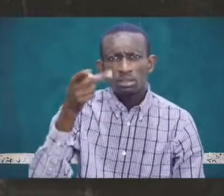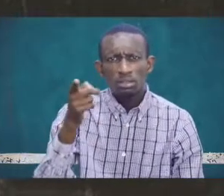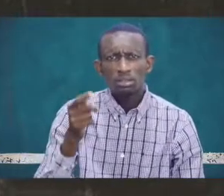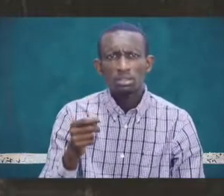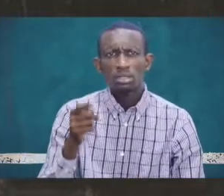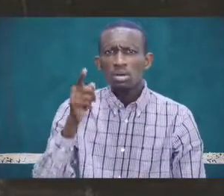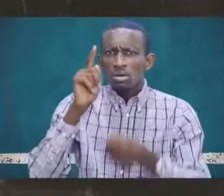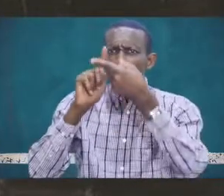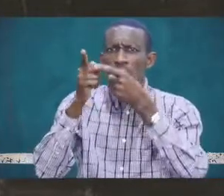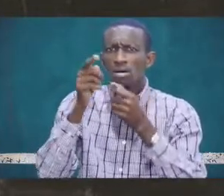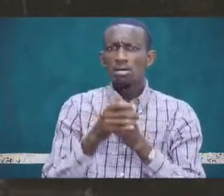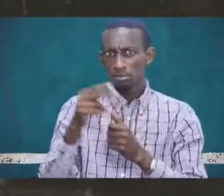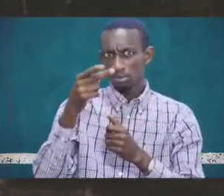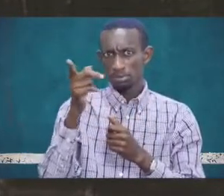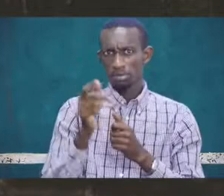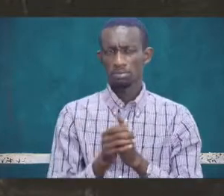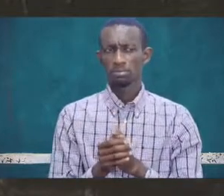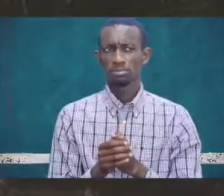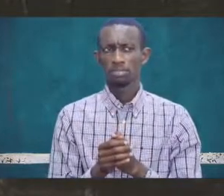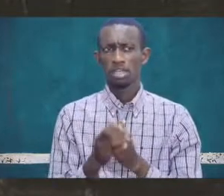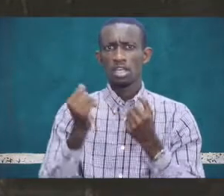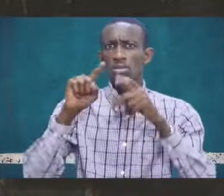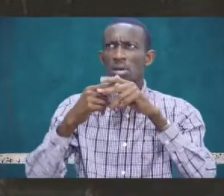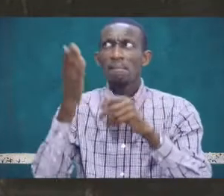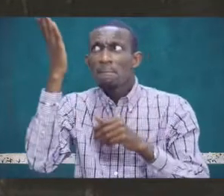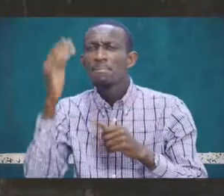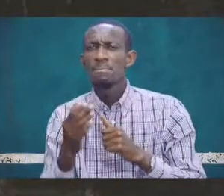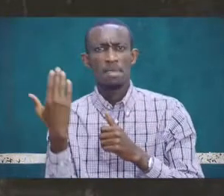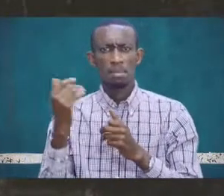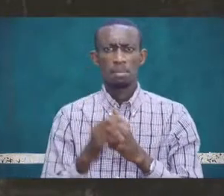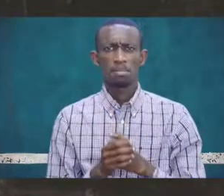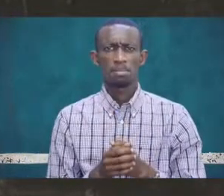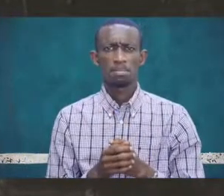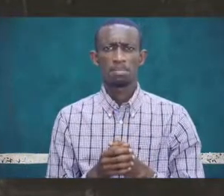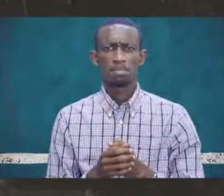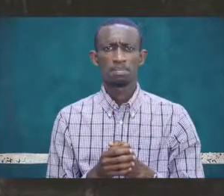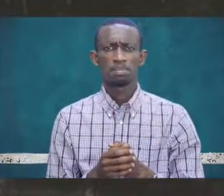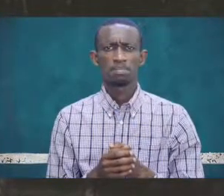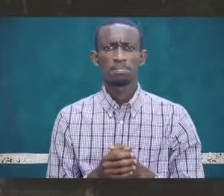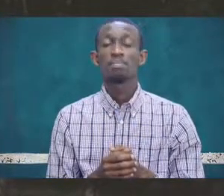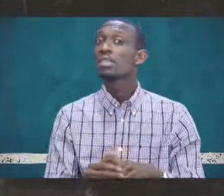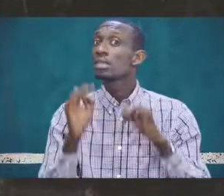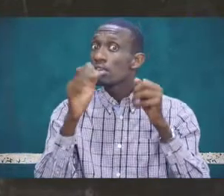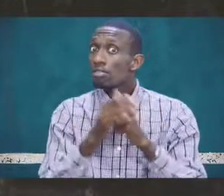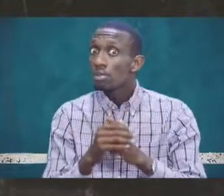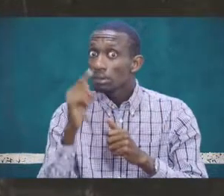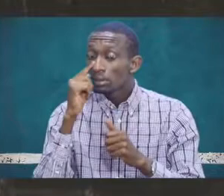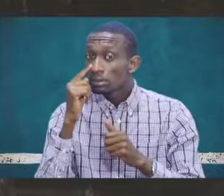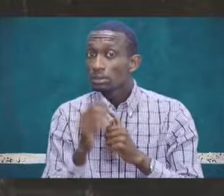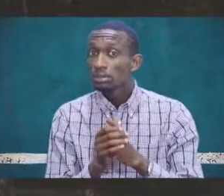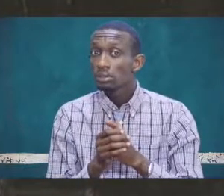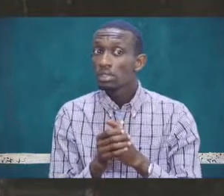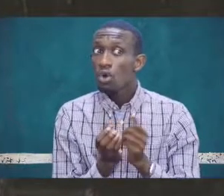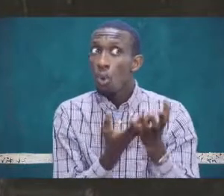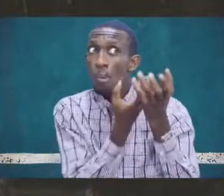this proton. This is the proton that we started with here. When a substance is not